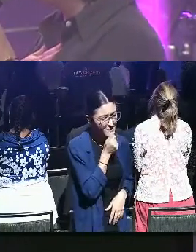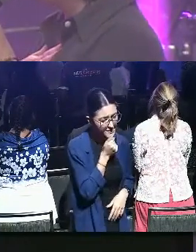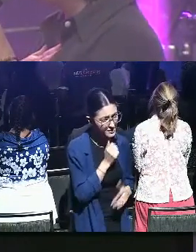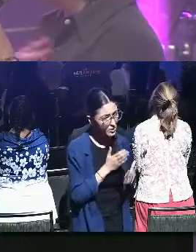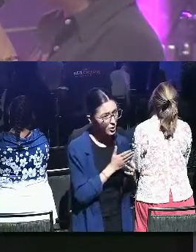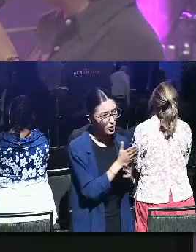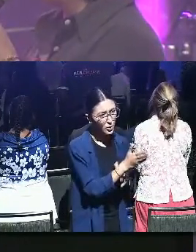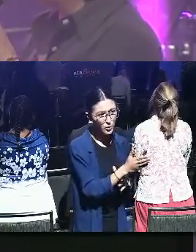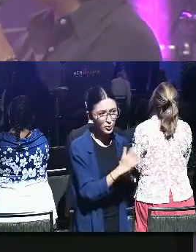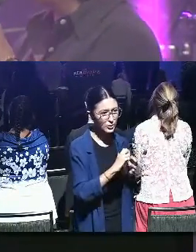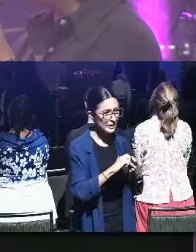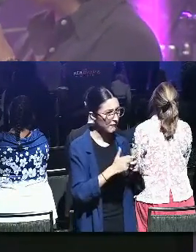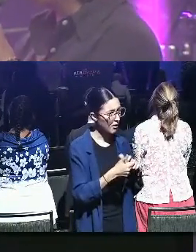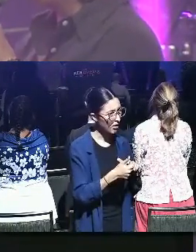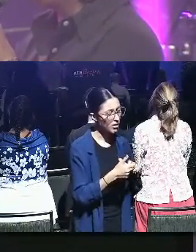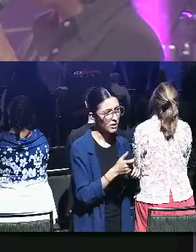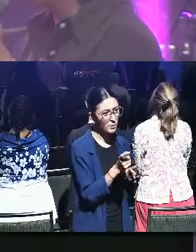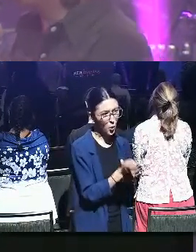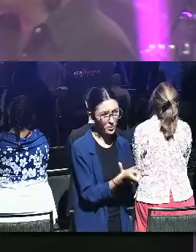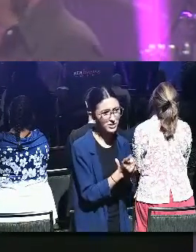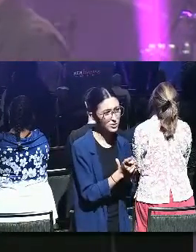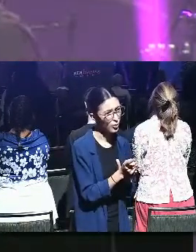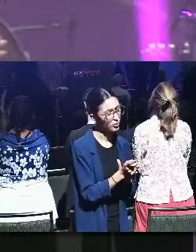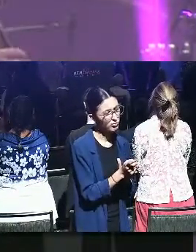you deserve all the praise as well.